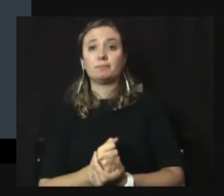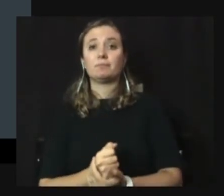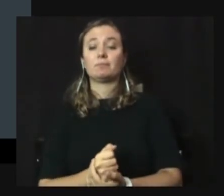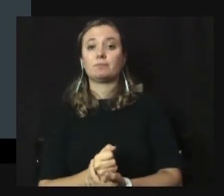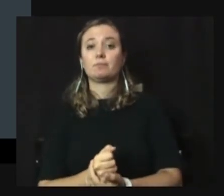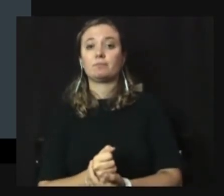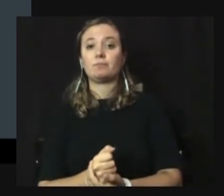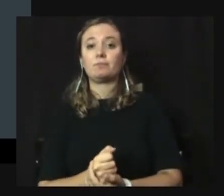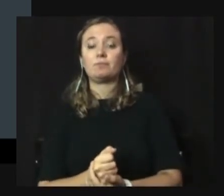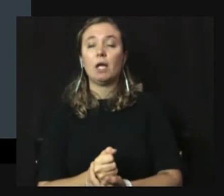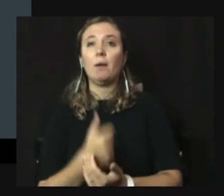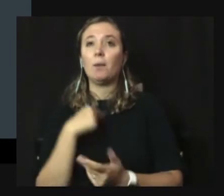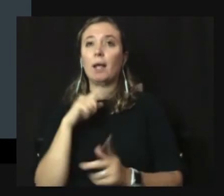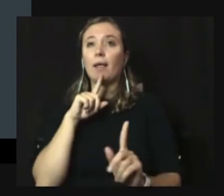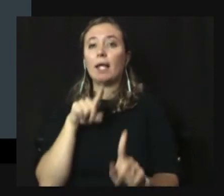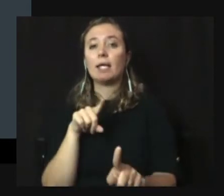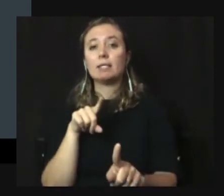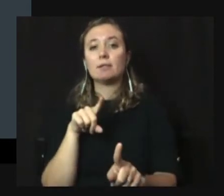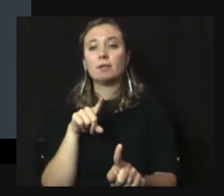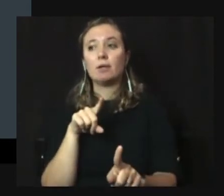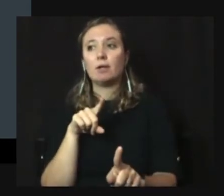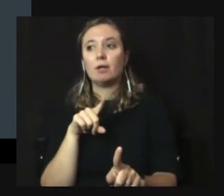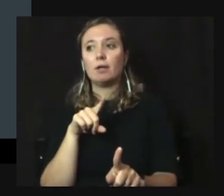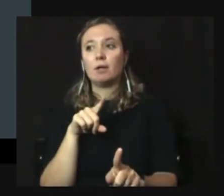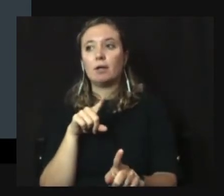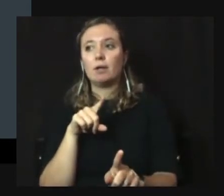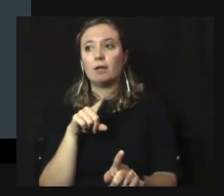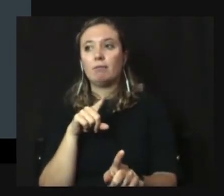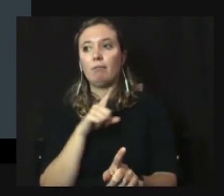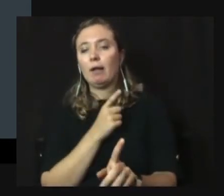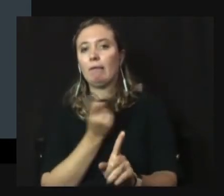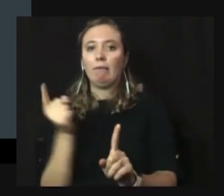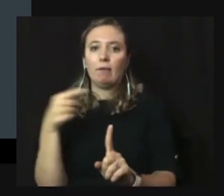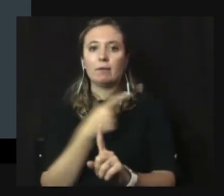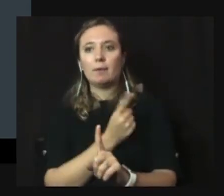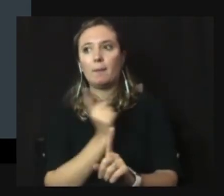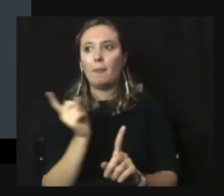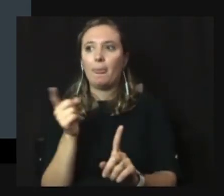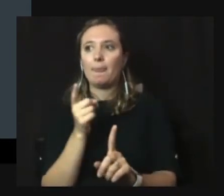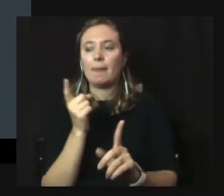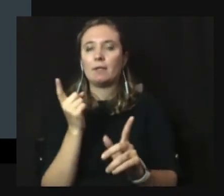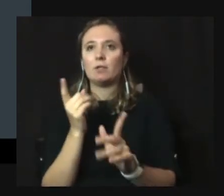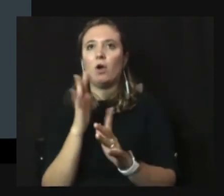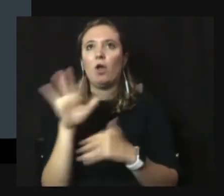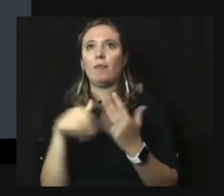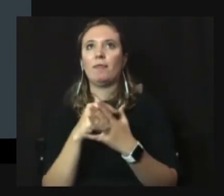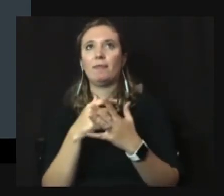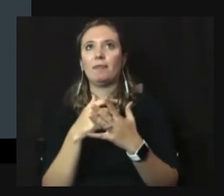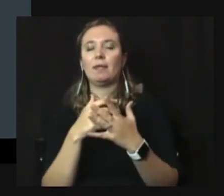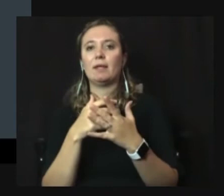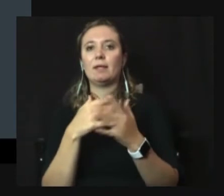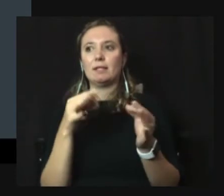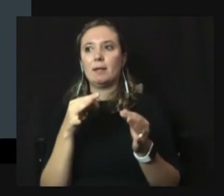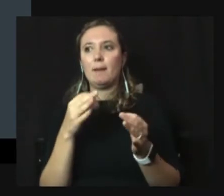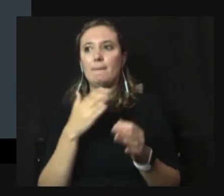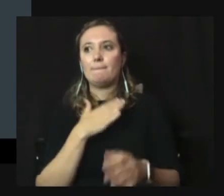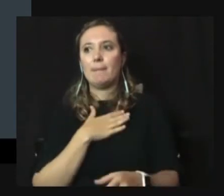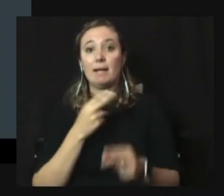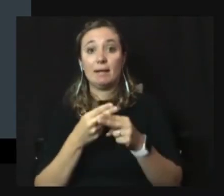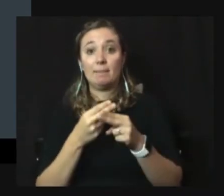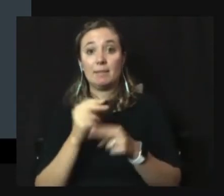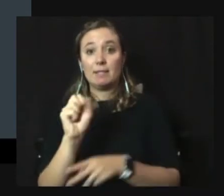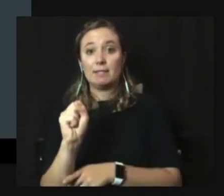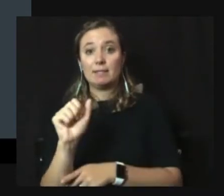I'm going to answer this as a weaver would answer, somebody who weaves all the details together. My name is Sarah. It